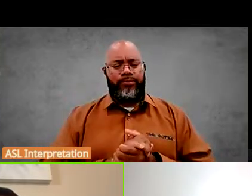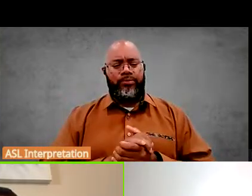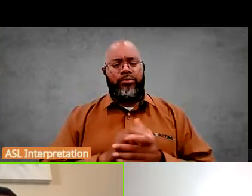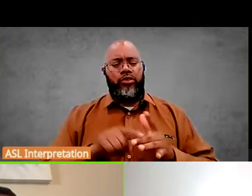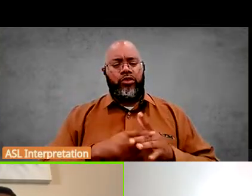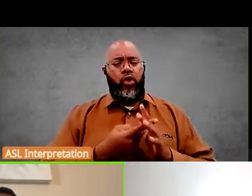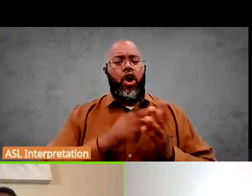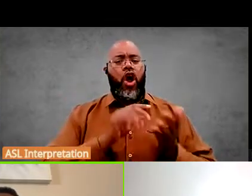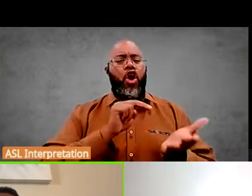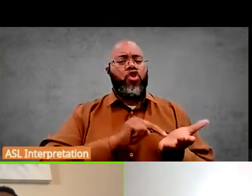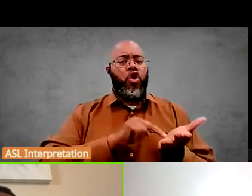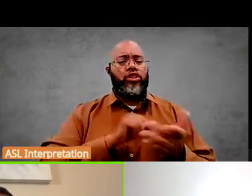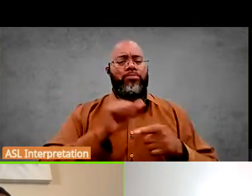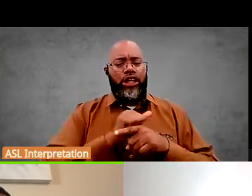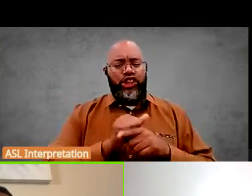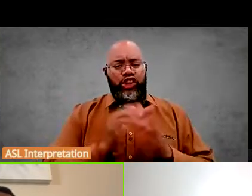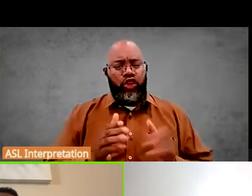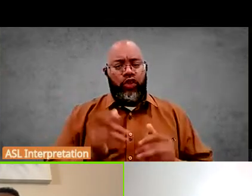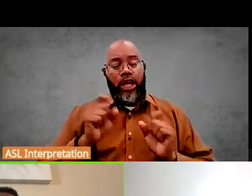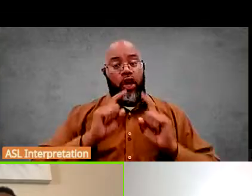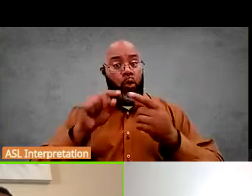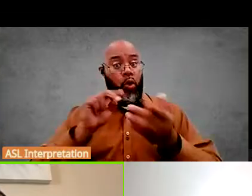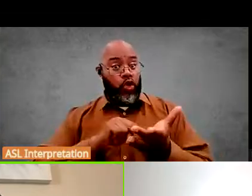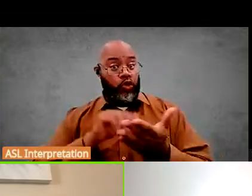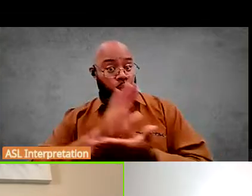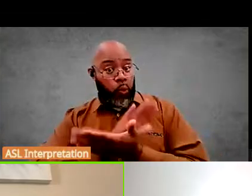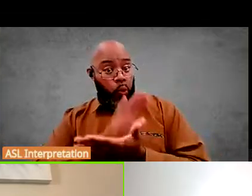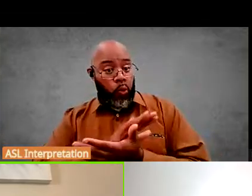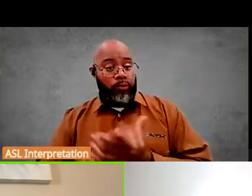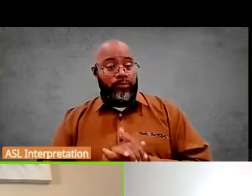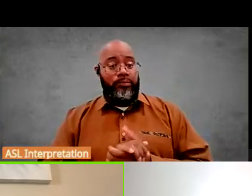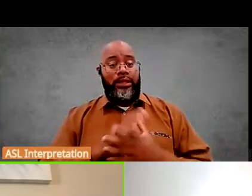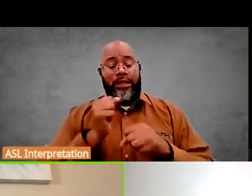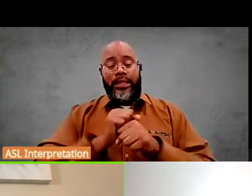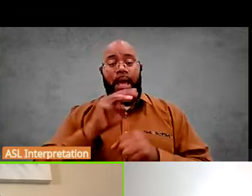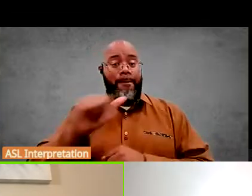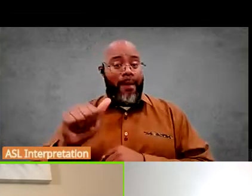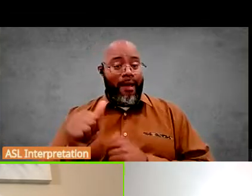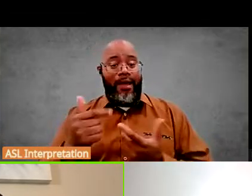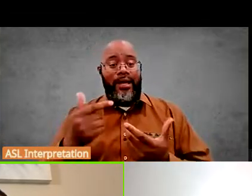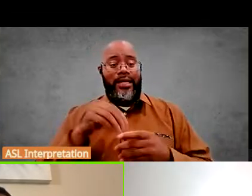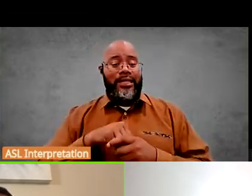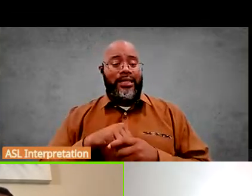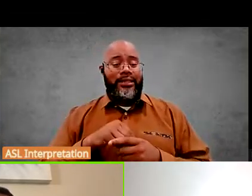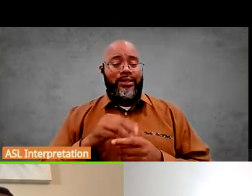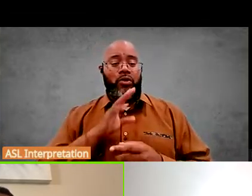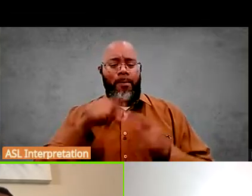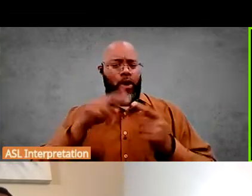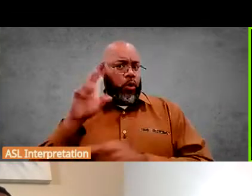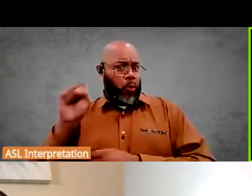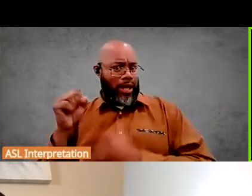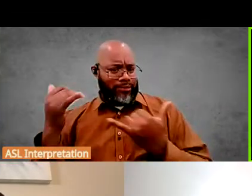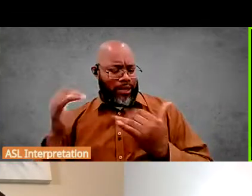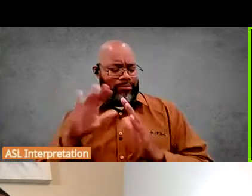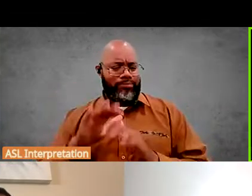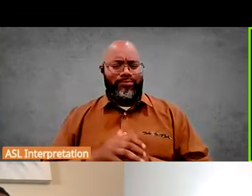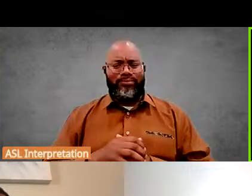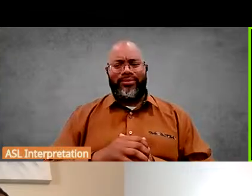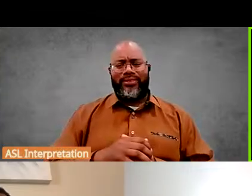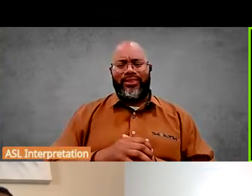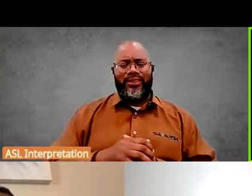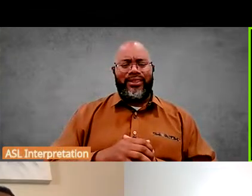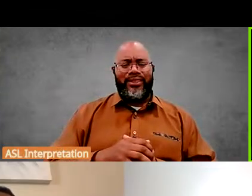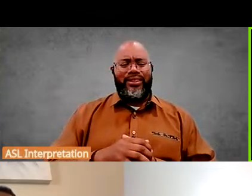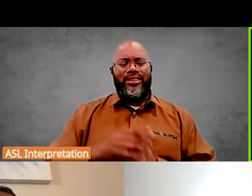practitioner, right? You can go to nursing school, get your master's, especially in the I'm talking about the US now. So Yeah.